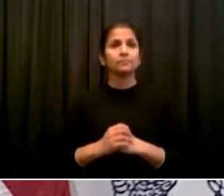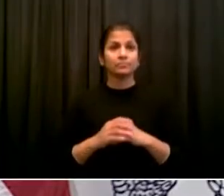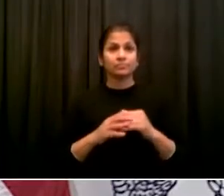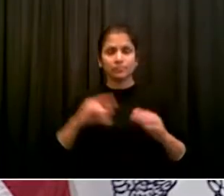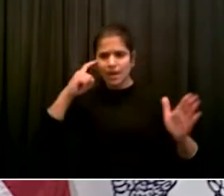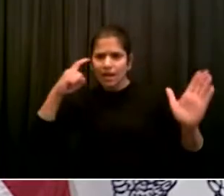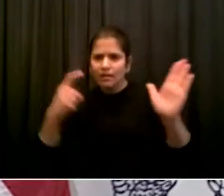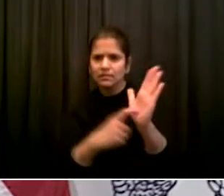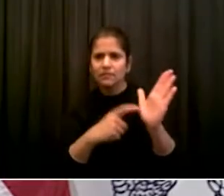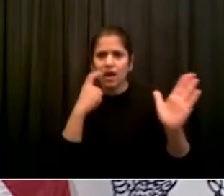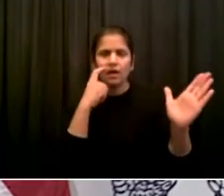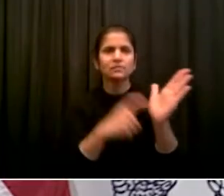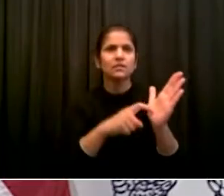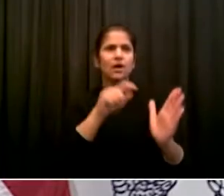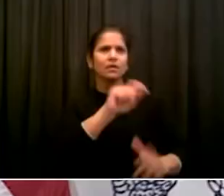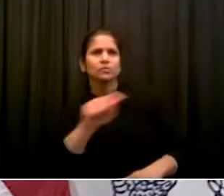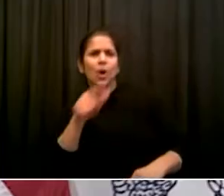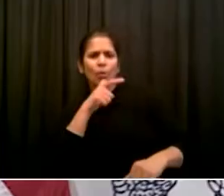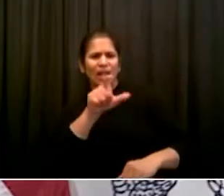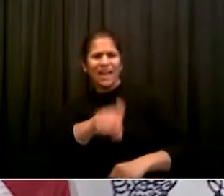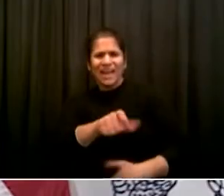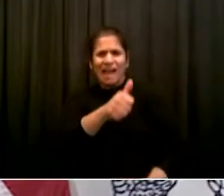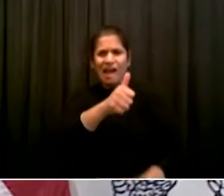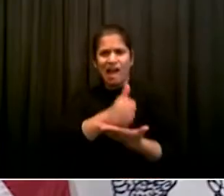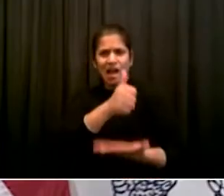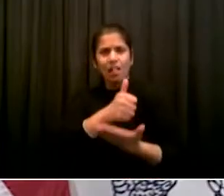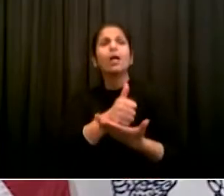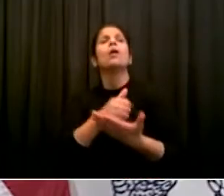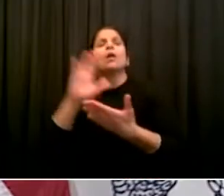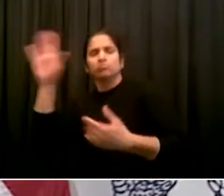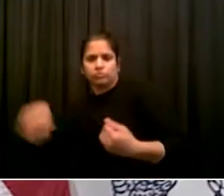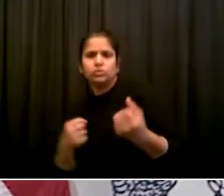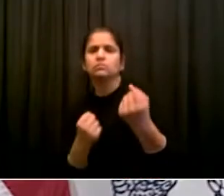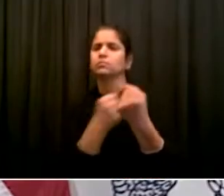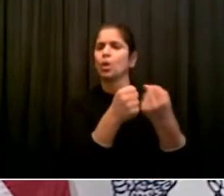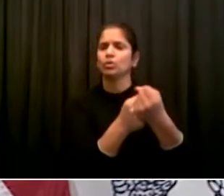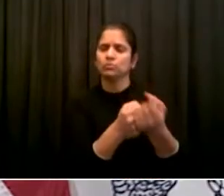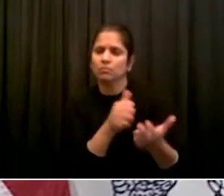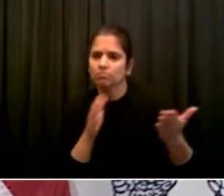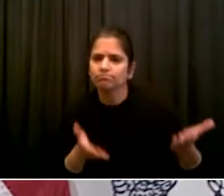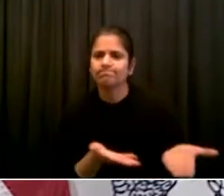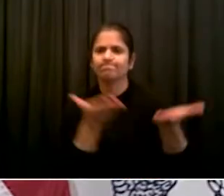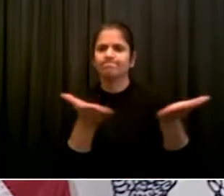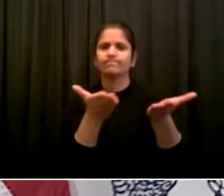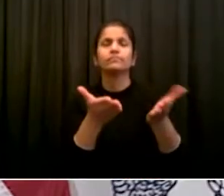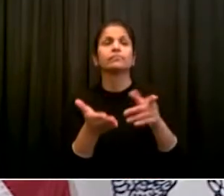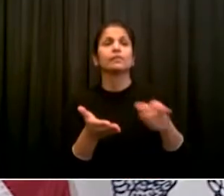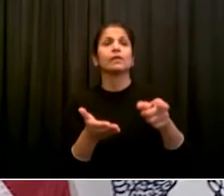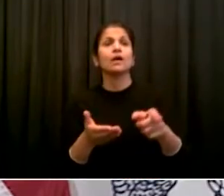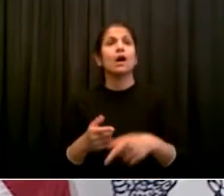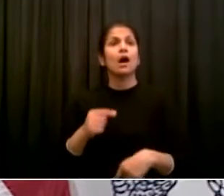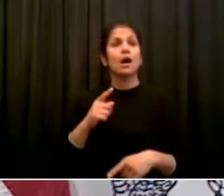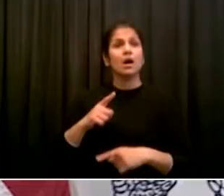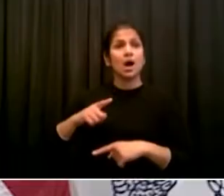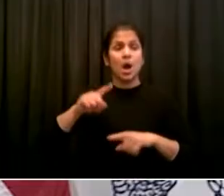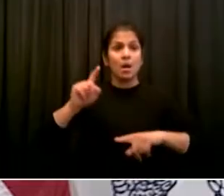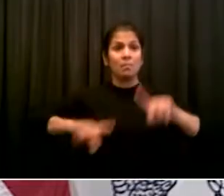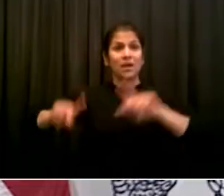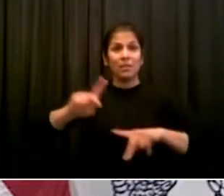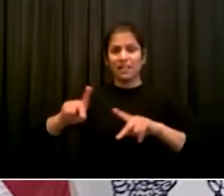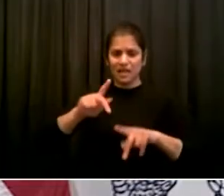help or need a different approach, and to make sure that their work is not in any way endangering the people of this